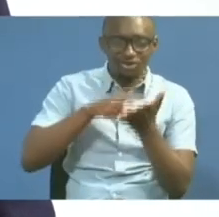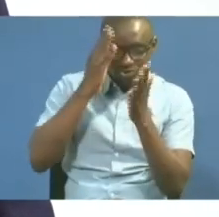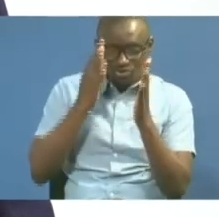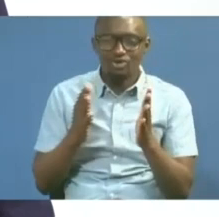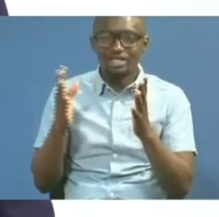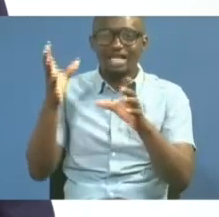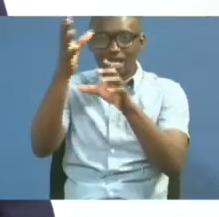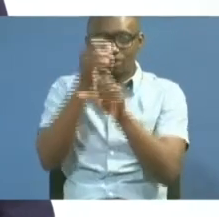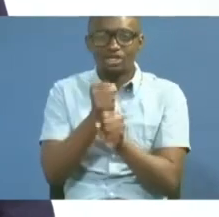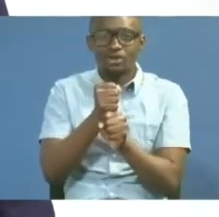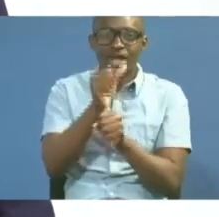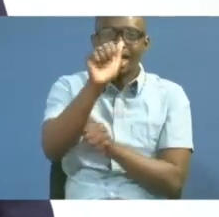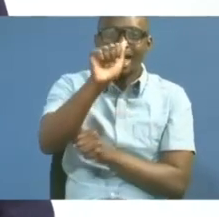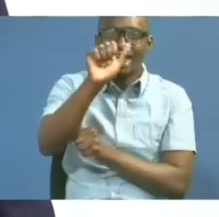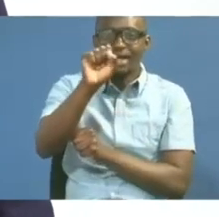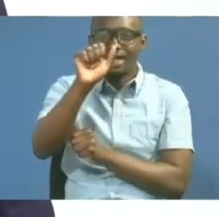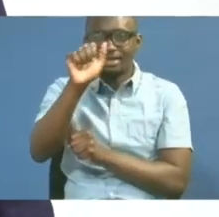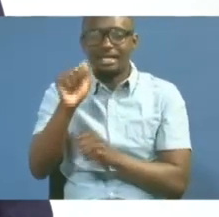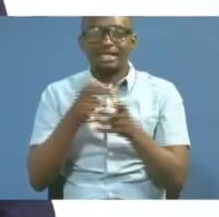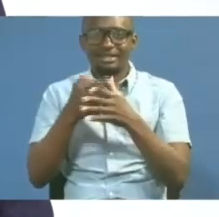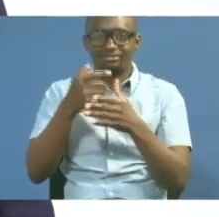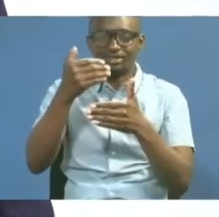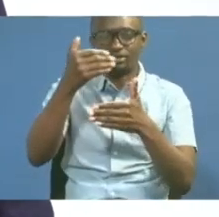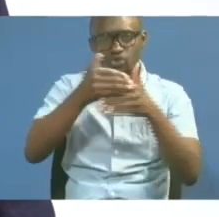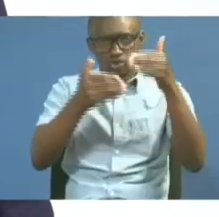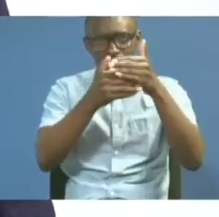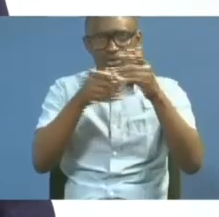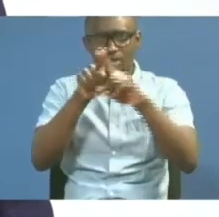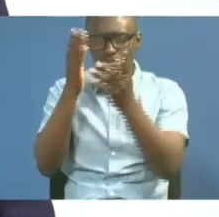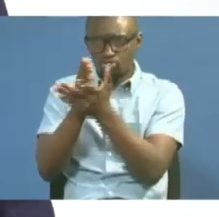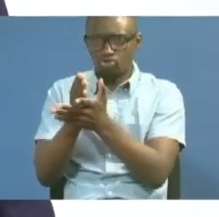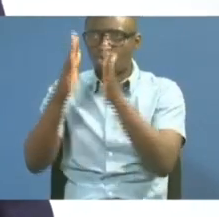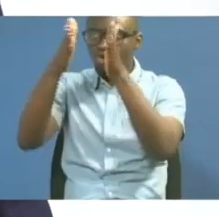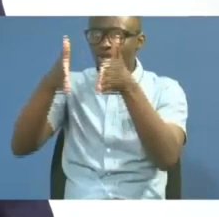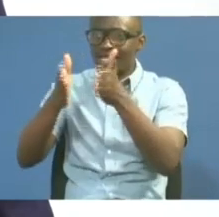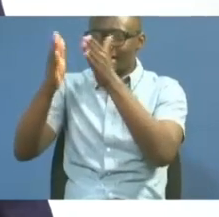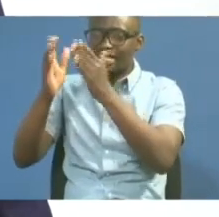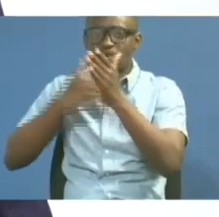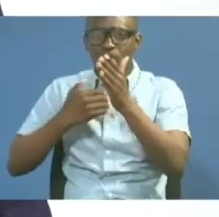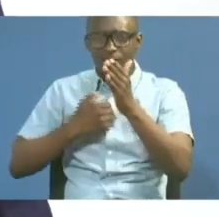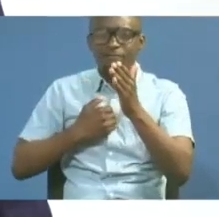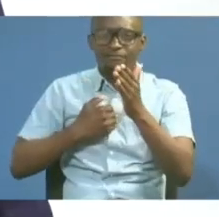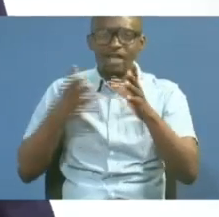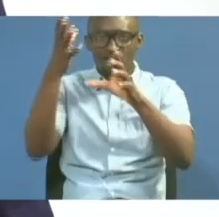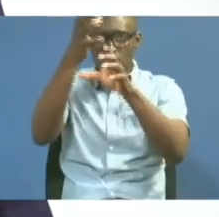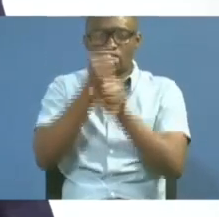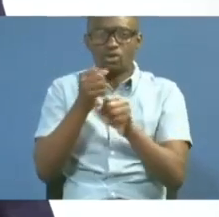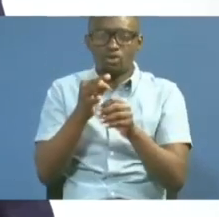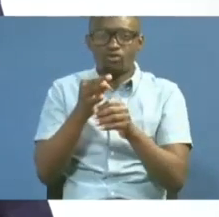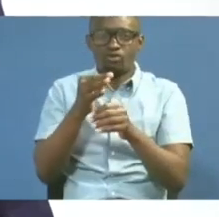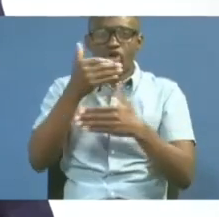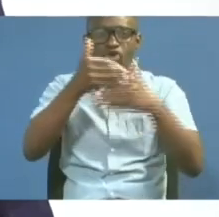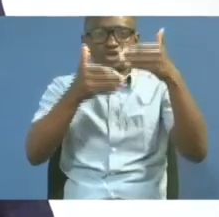the Architectural Students Association, ASA. In construction and real estate, we have the Association